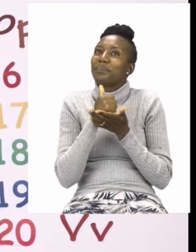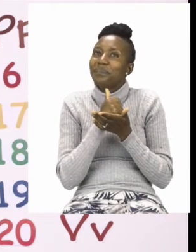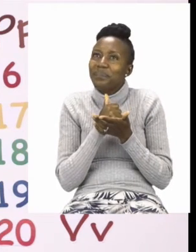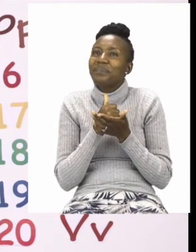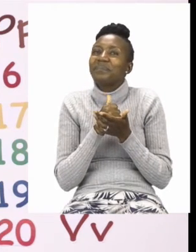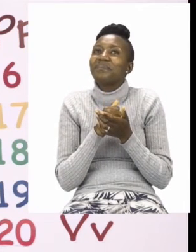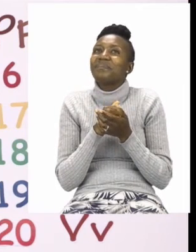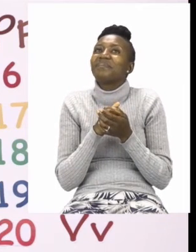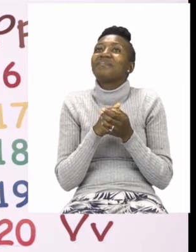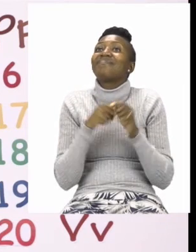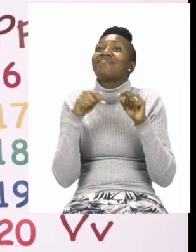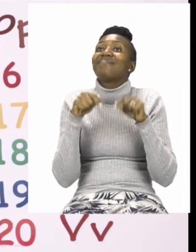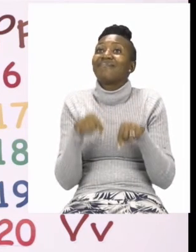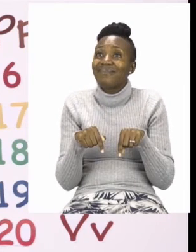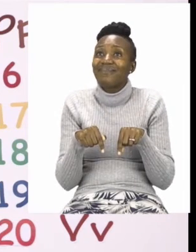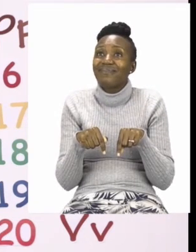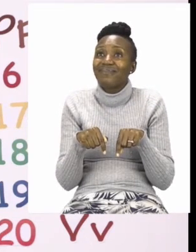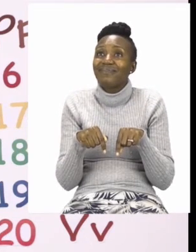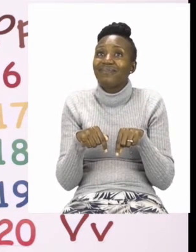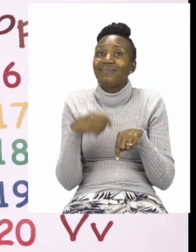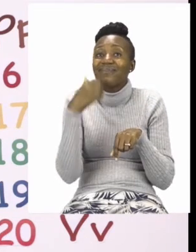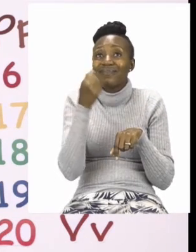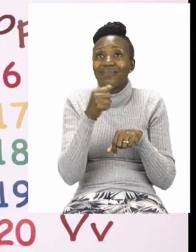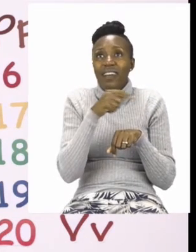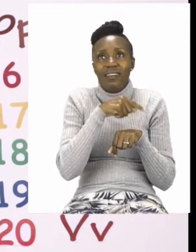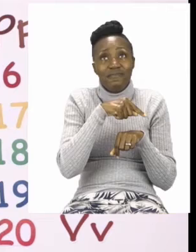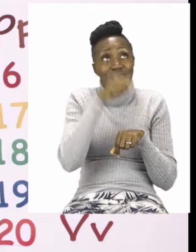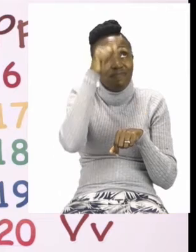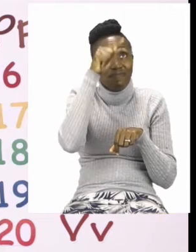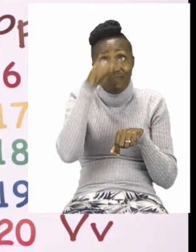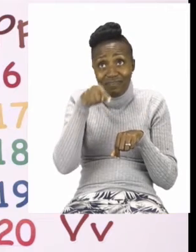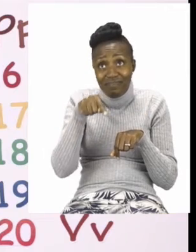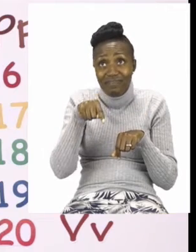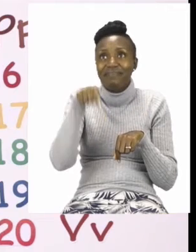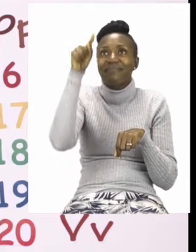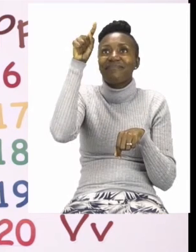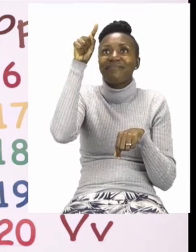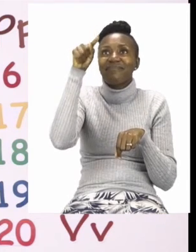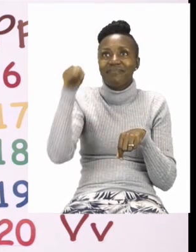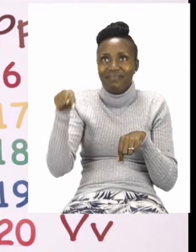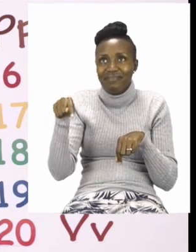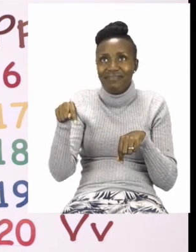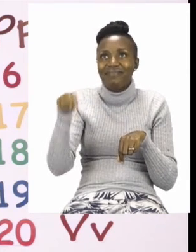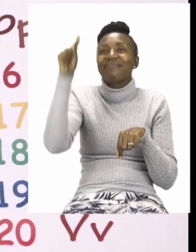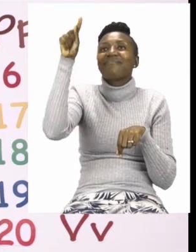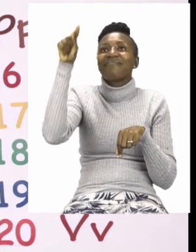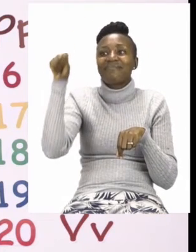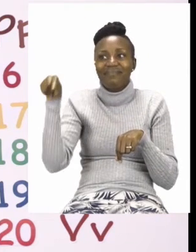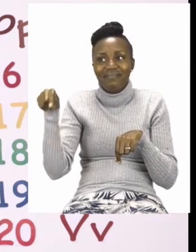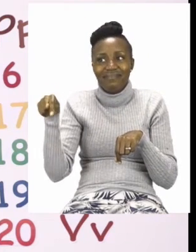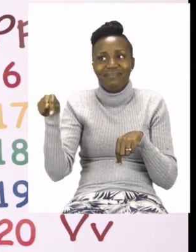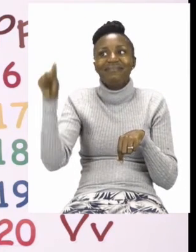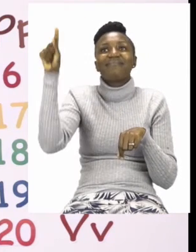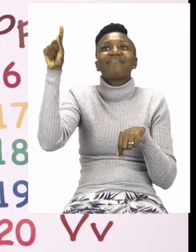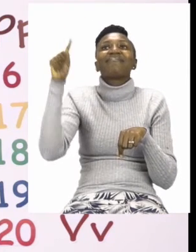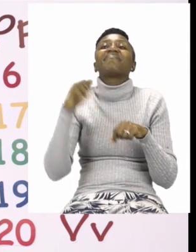called the zigzag pattern. That's because when we go up, we are zigging and